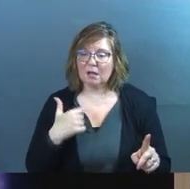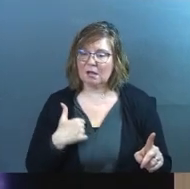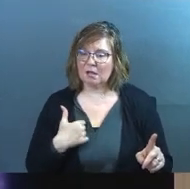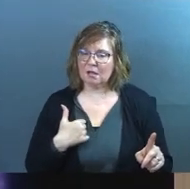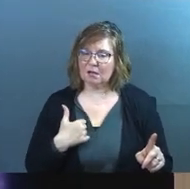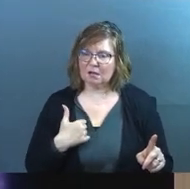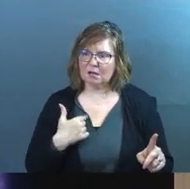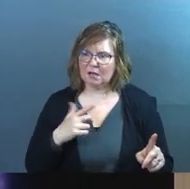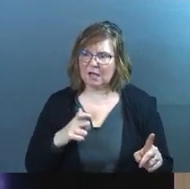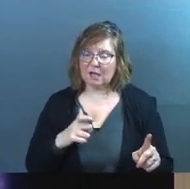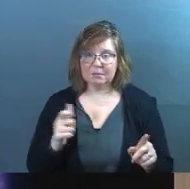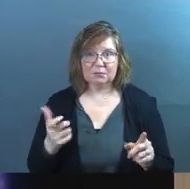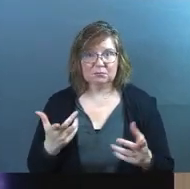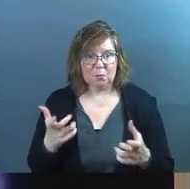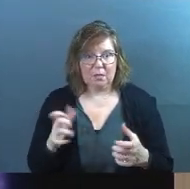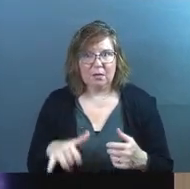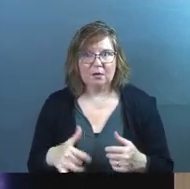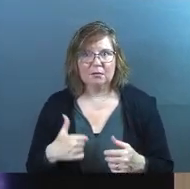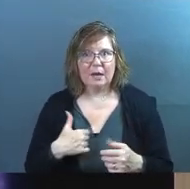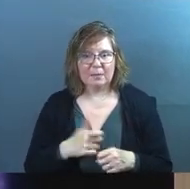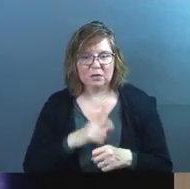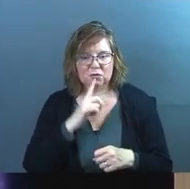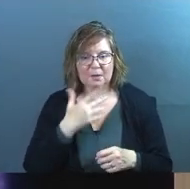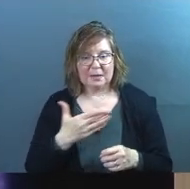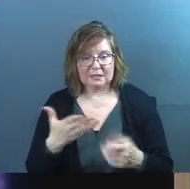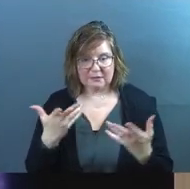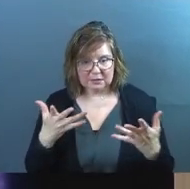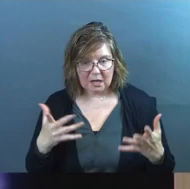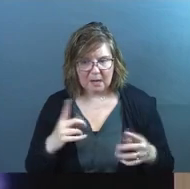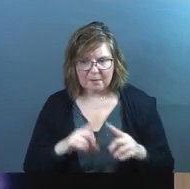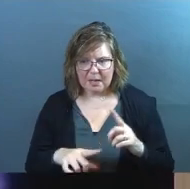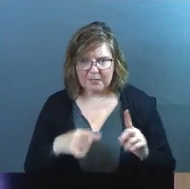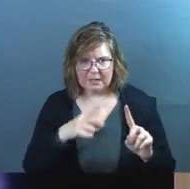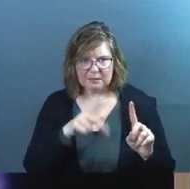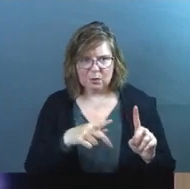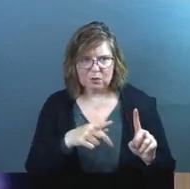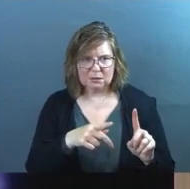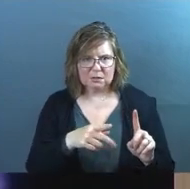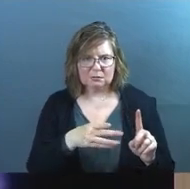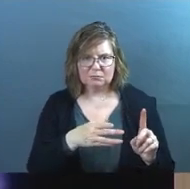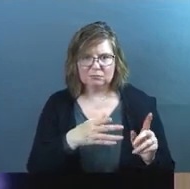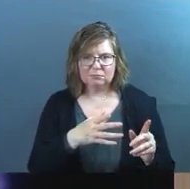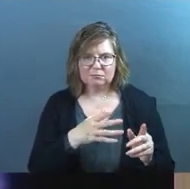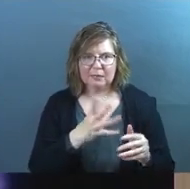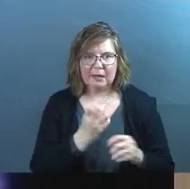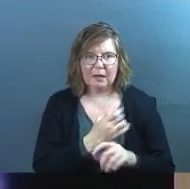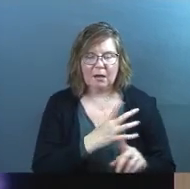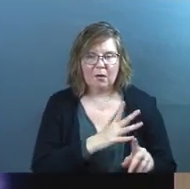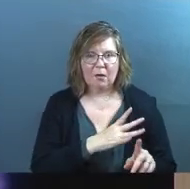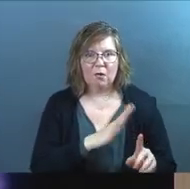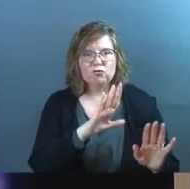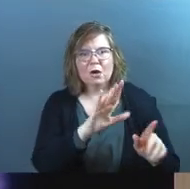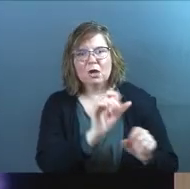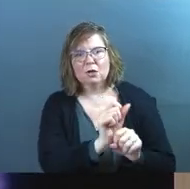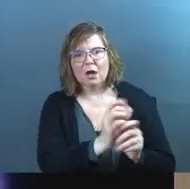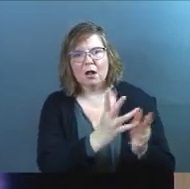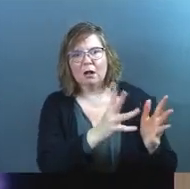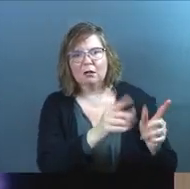Because I've been getting after it. I've been making sure my stuff was done, and yet this person just kind of slides in and people are like, great